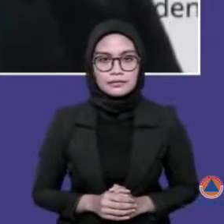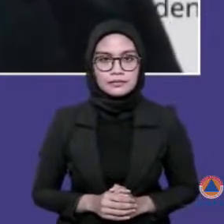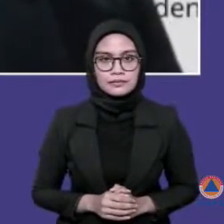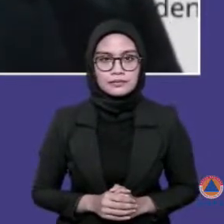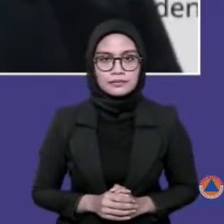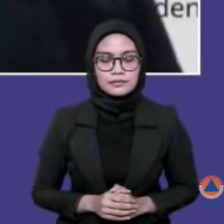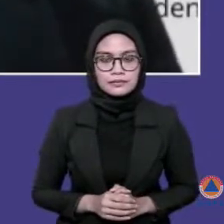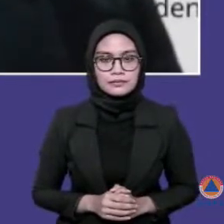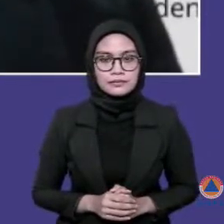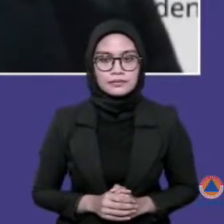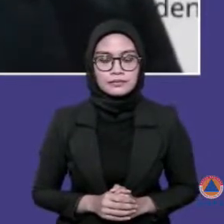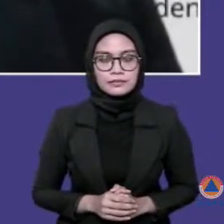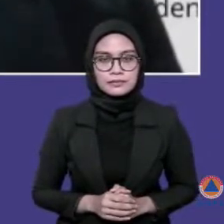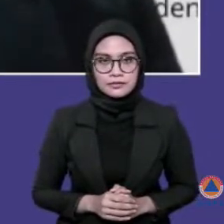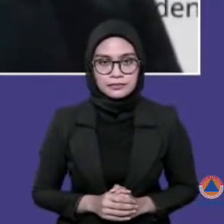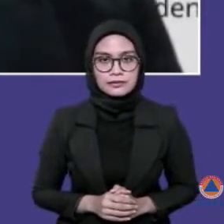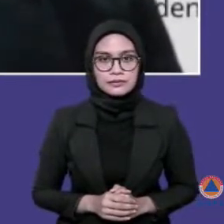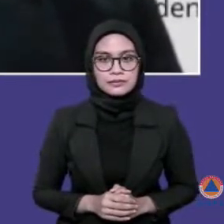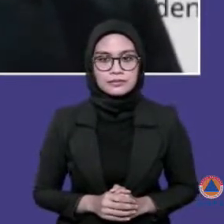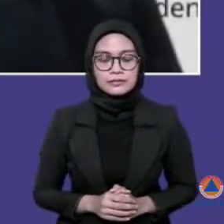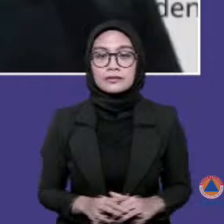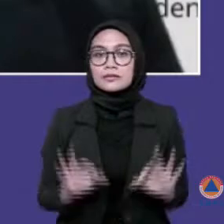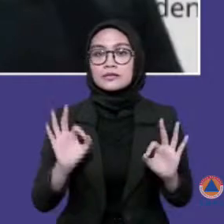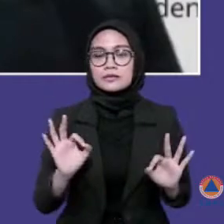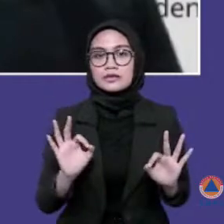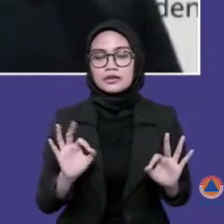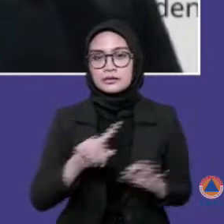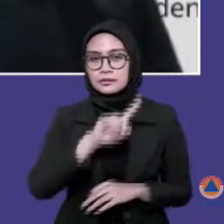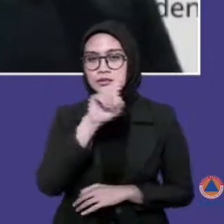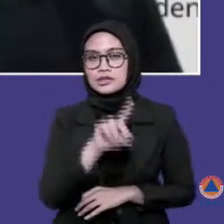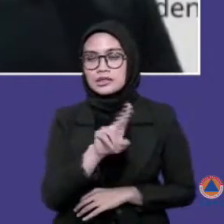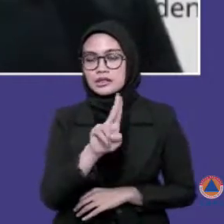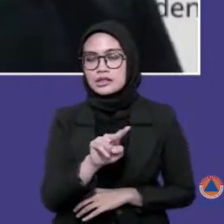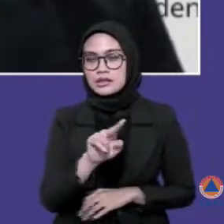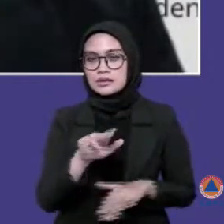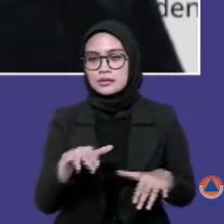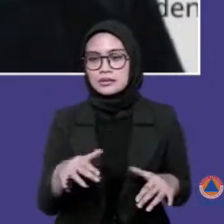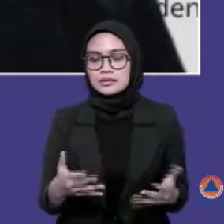Okay, well, I'm not sure that we've got any more questions at this point.